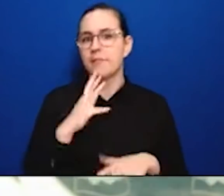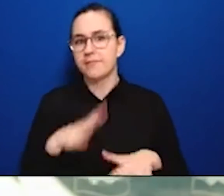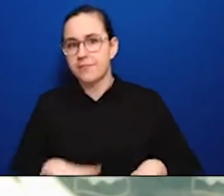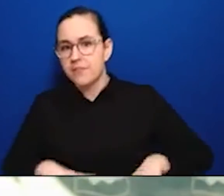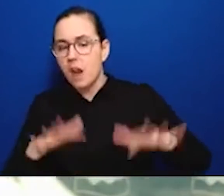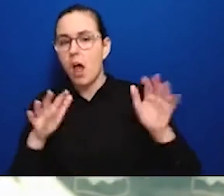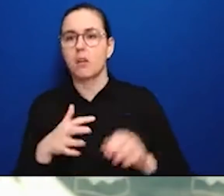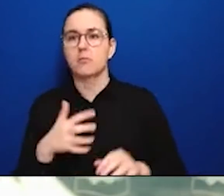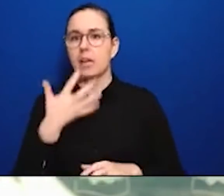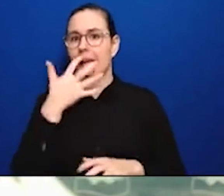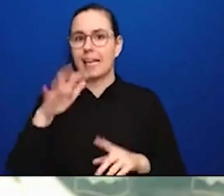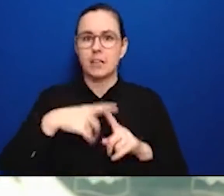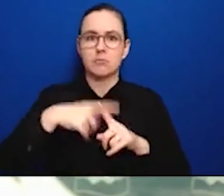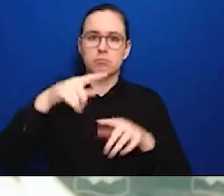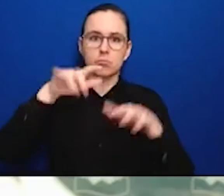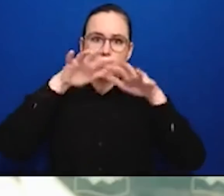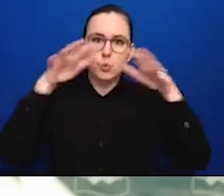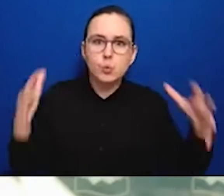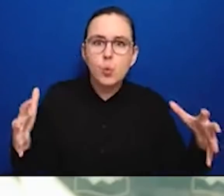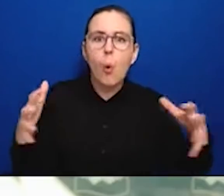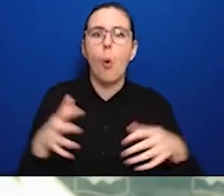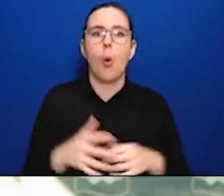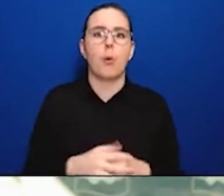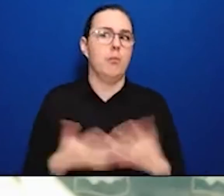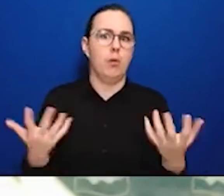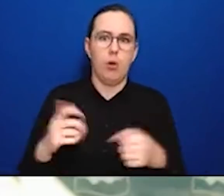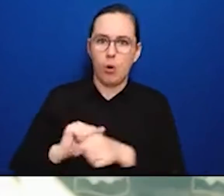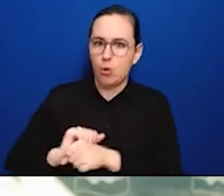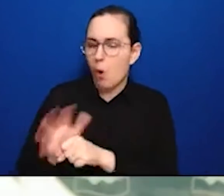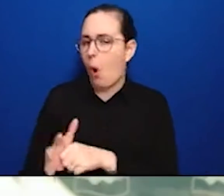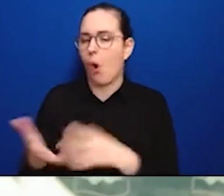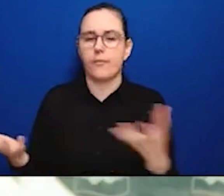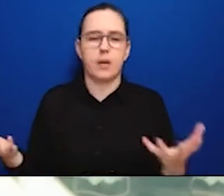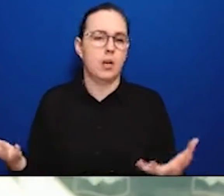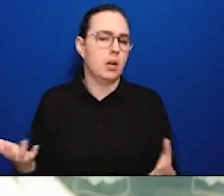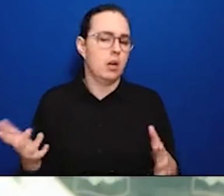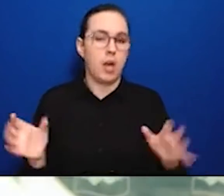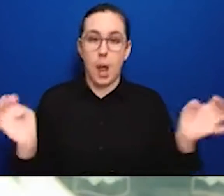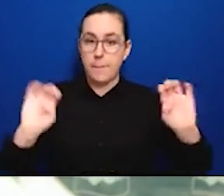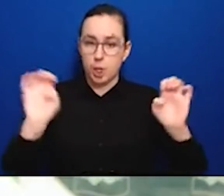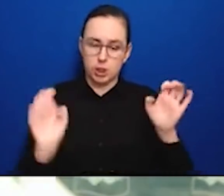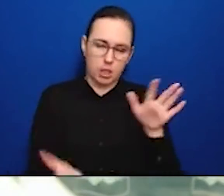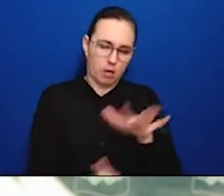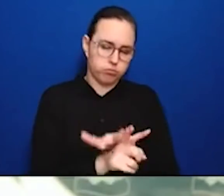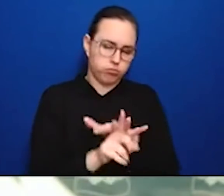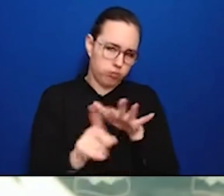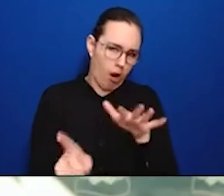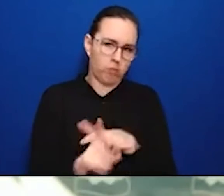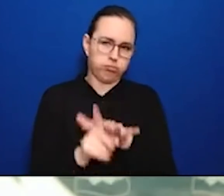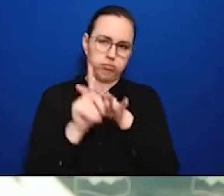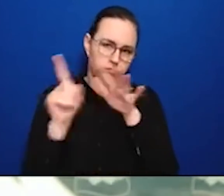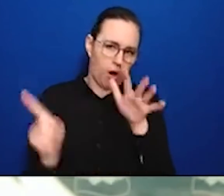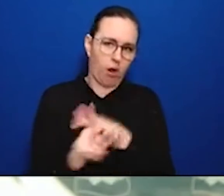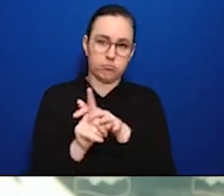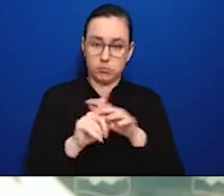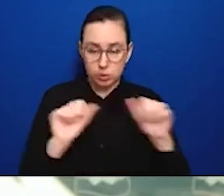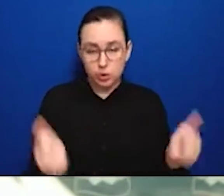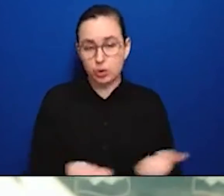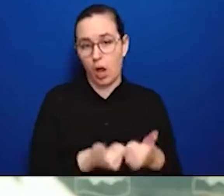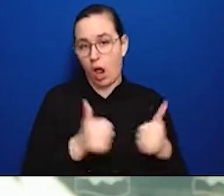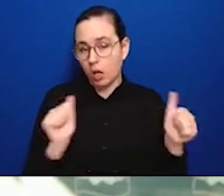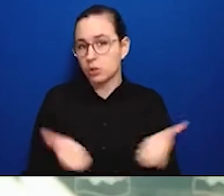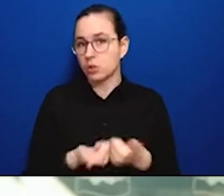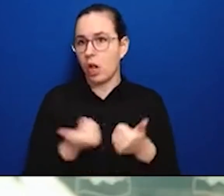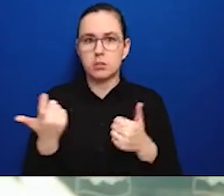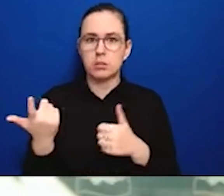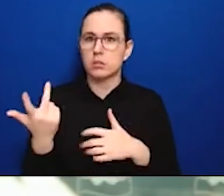province has been facing, and it puts a lot of challenges and a lot of stress on a very hardworking